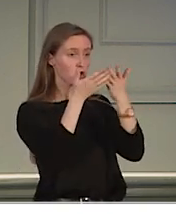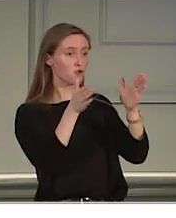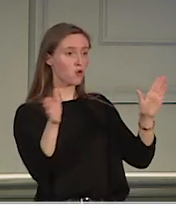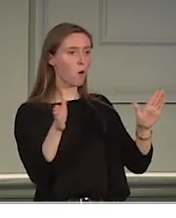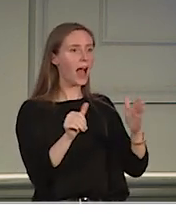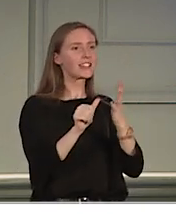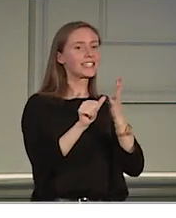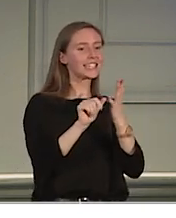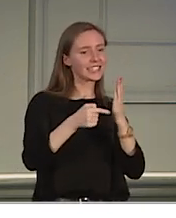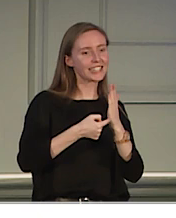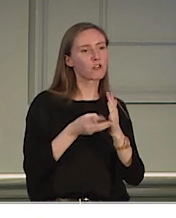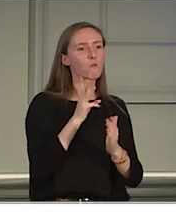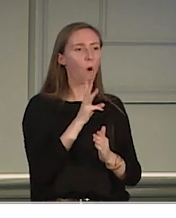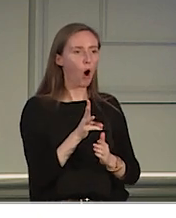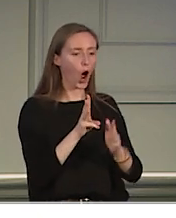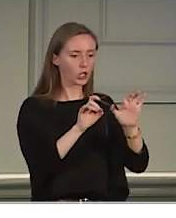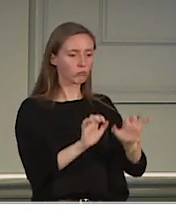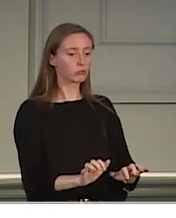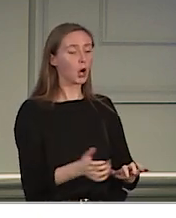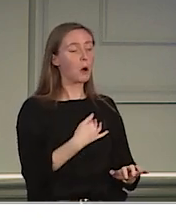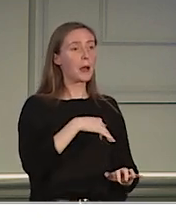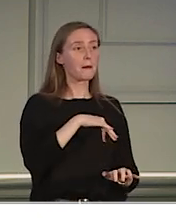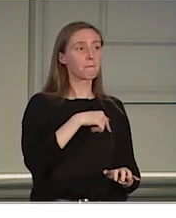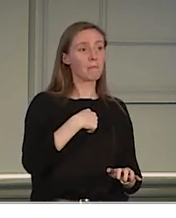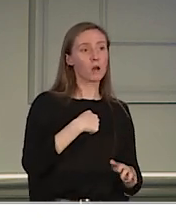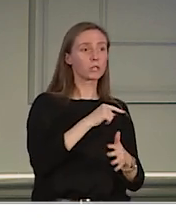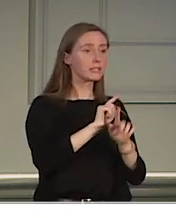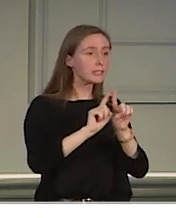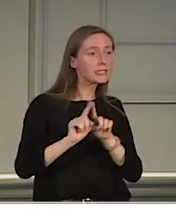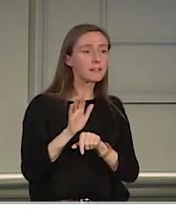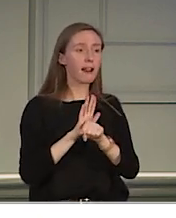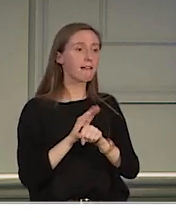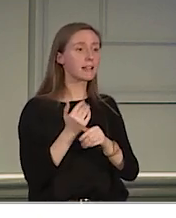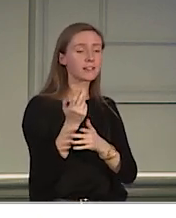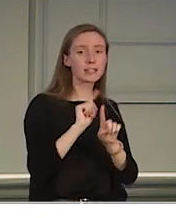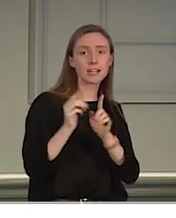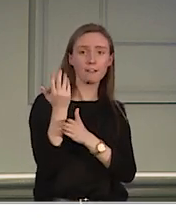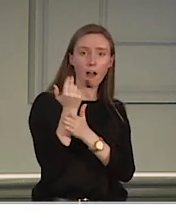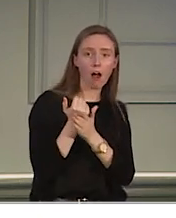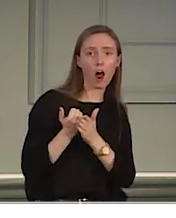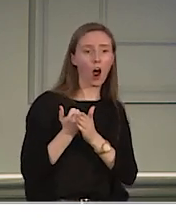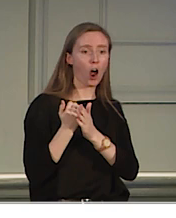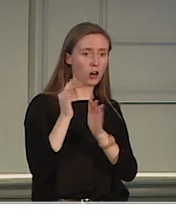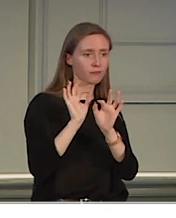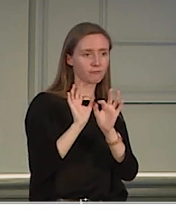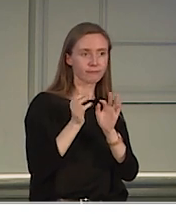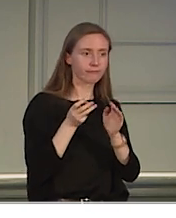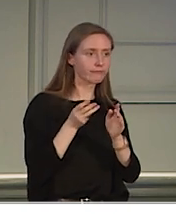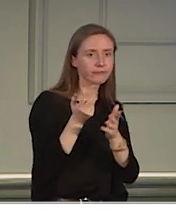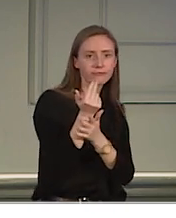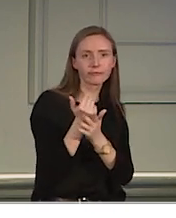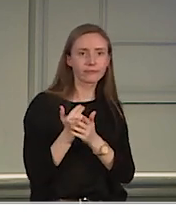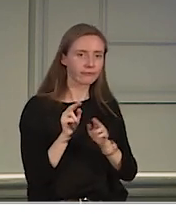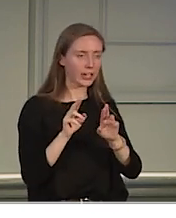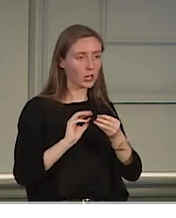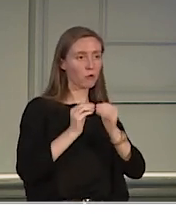my project took an interdisciplinary approach to elucidate the various art forms that, and practices that informed its conception. An example of this